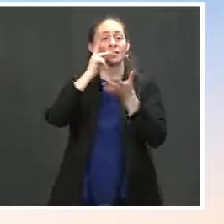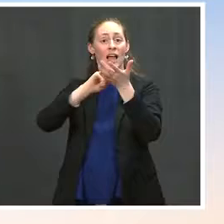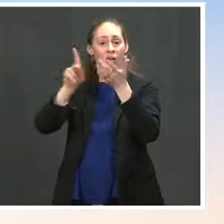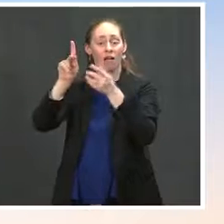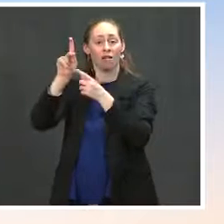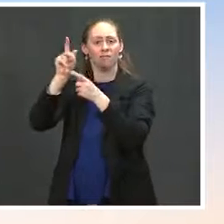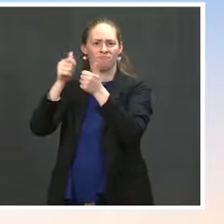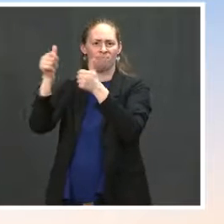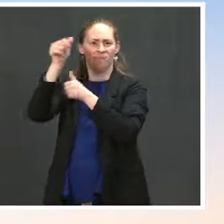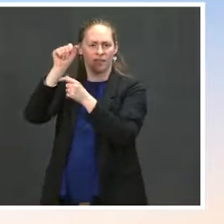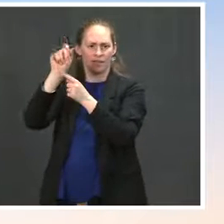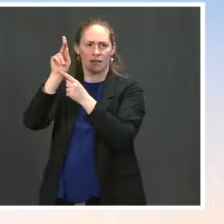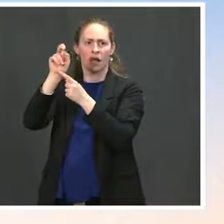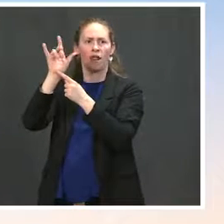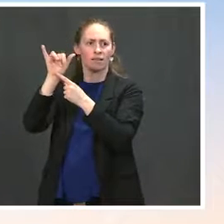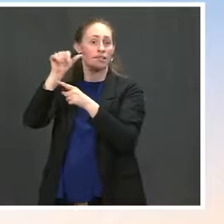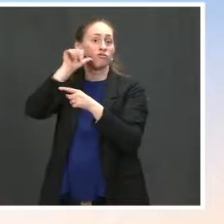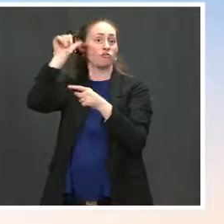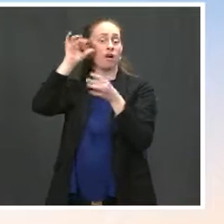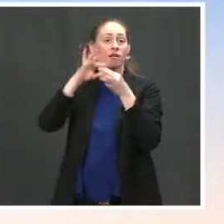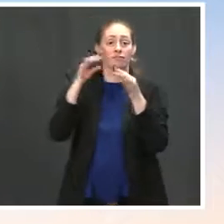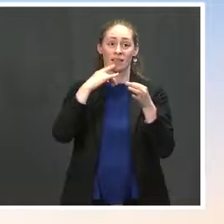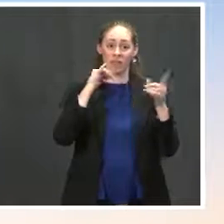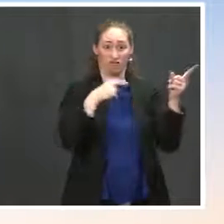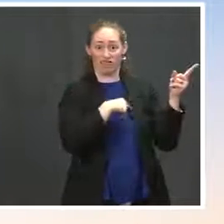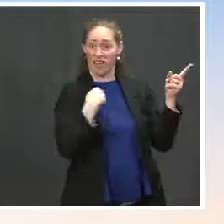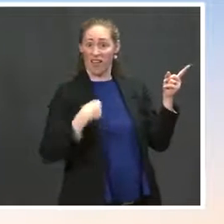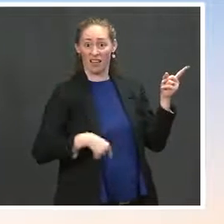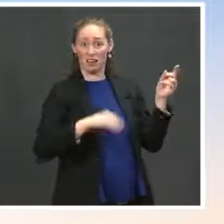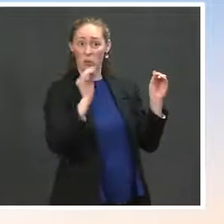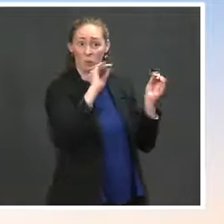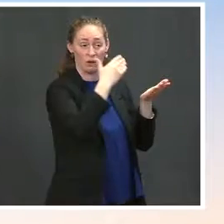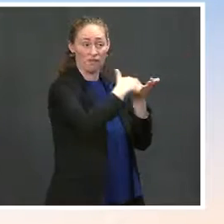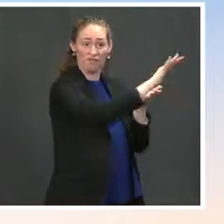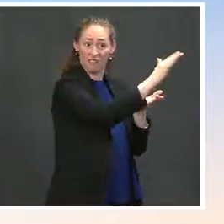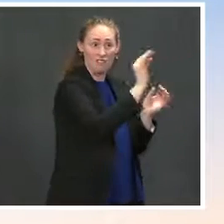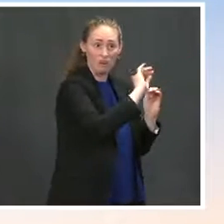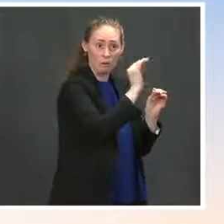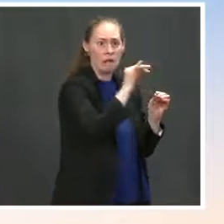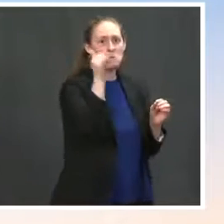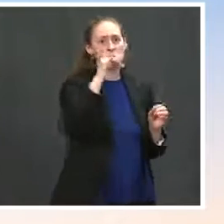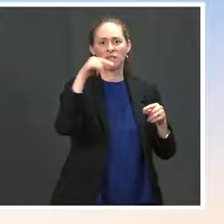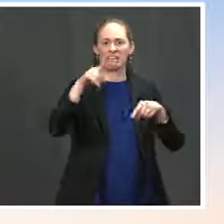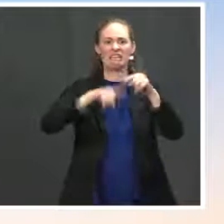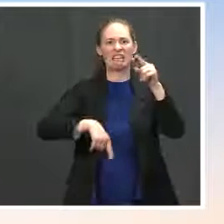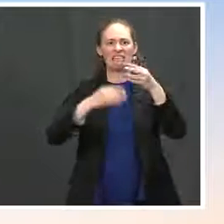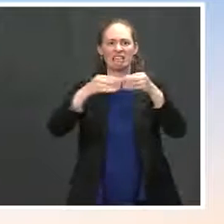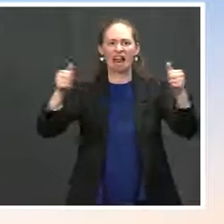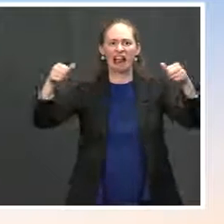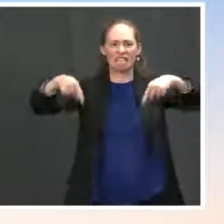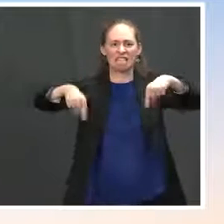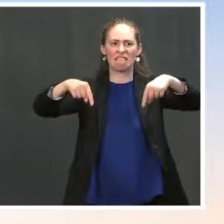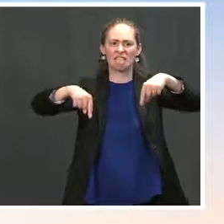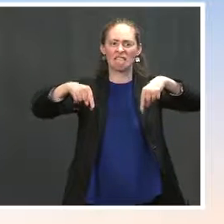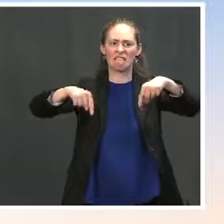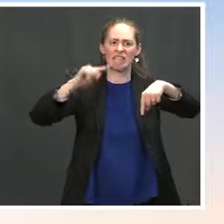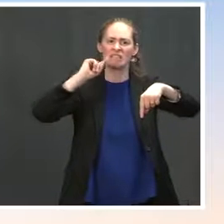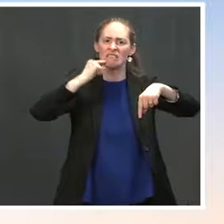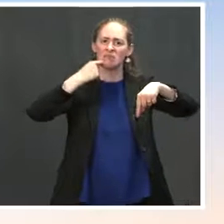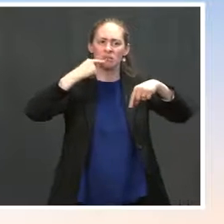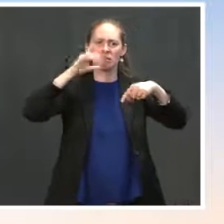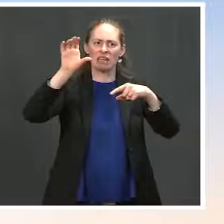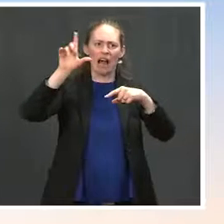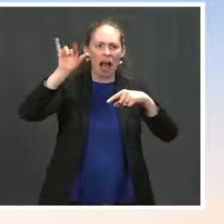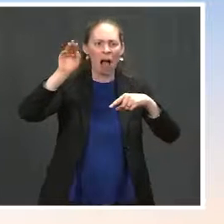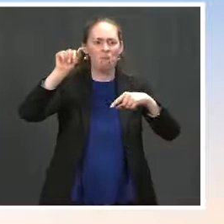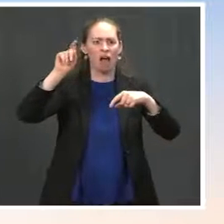said without China at the table, there's simply no way to resolve the climate crisis. How will the U.S. work